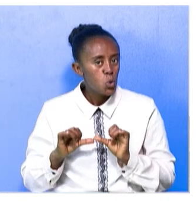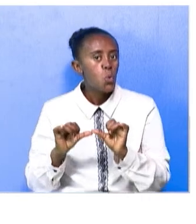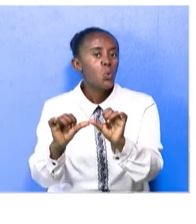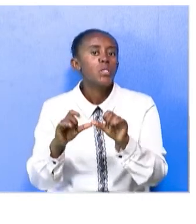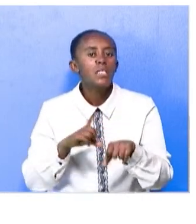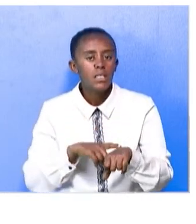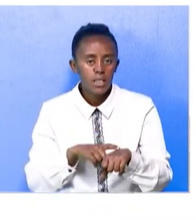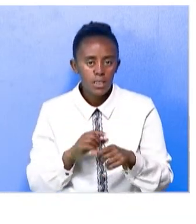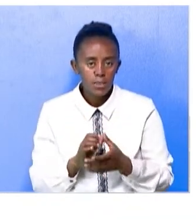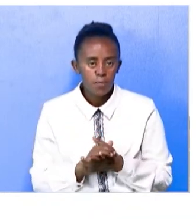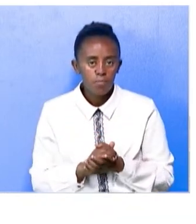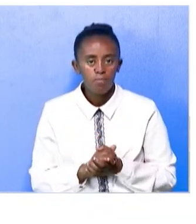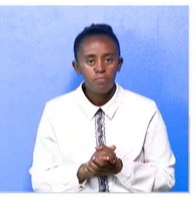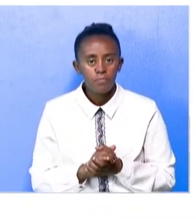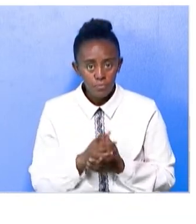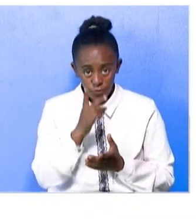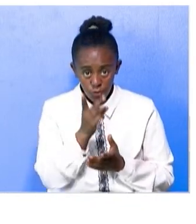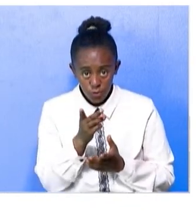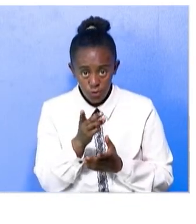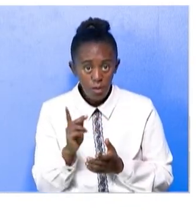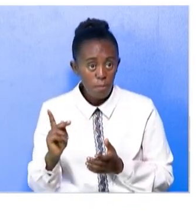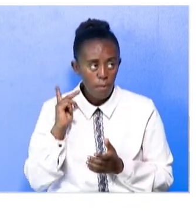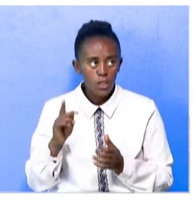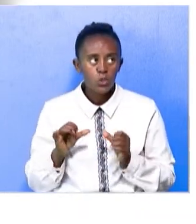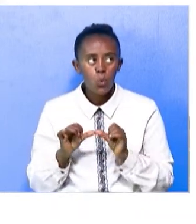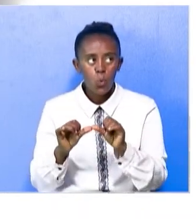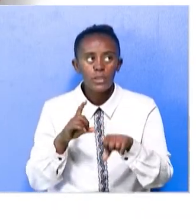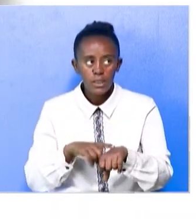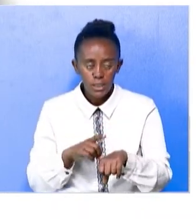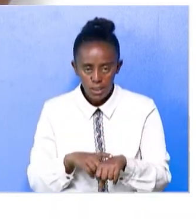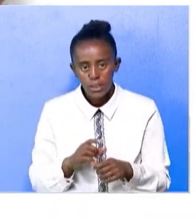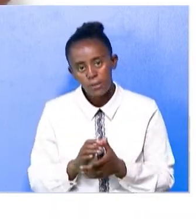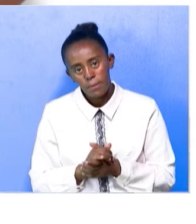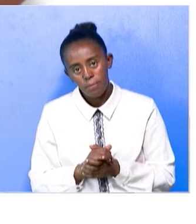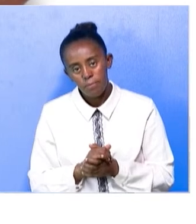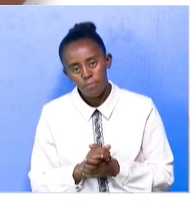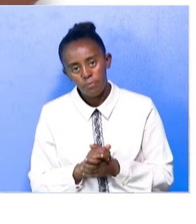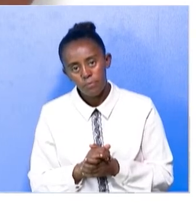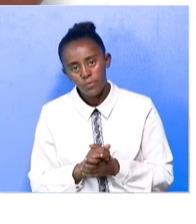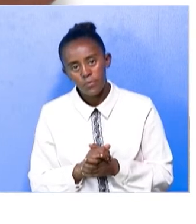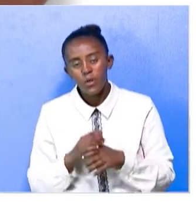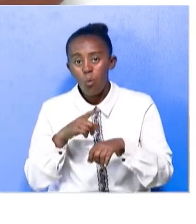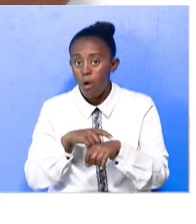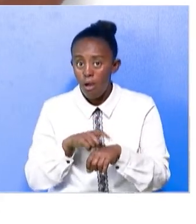tense. You see? Past continuous tense plus that is while